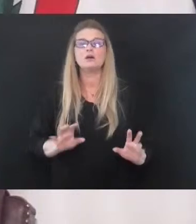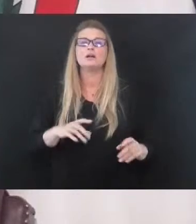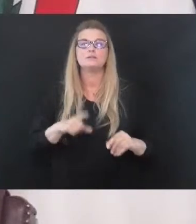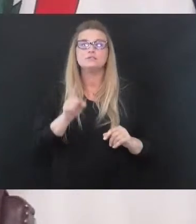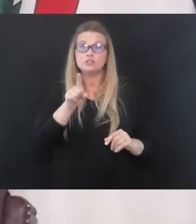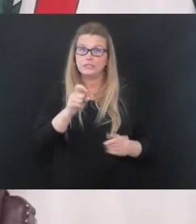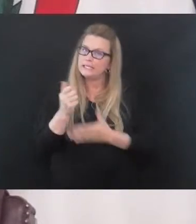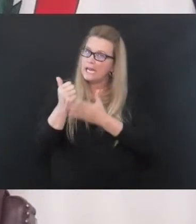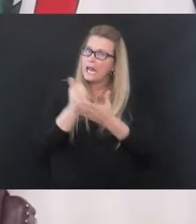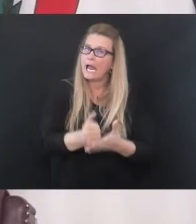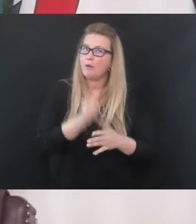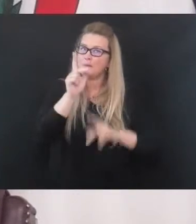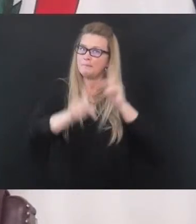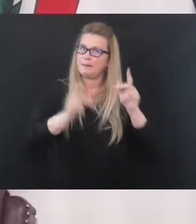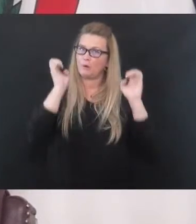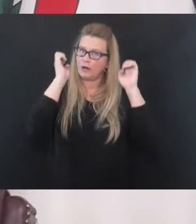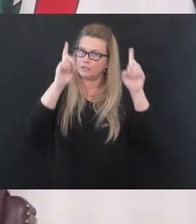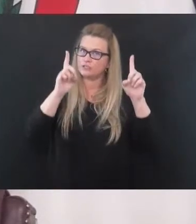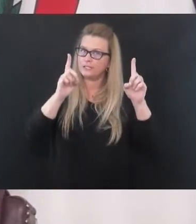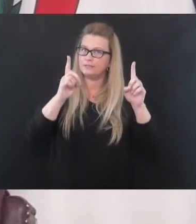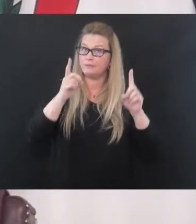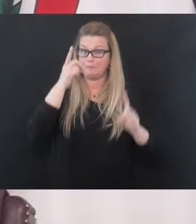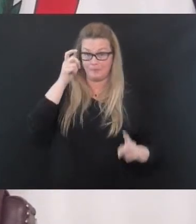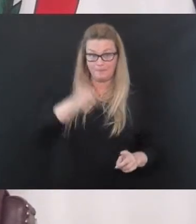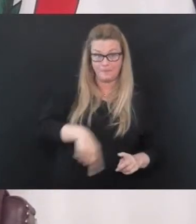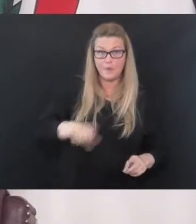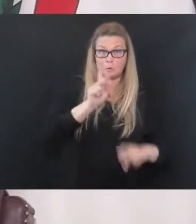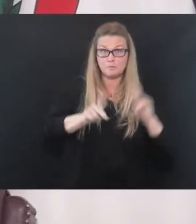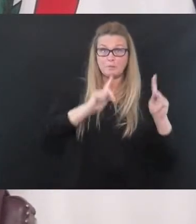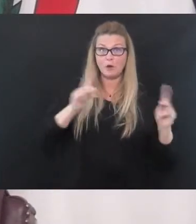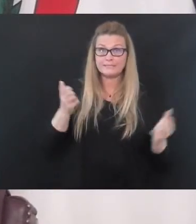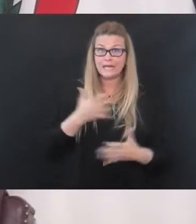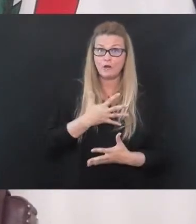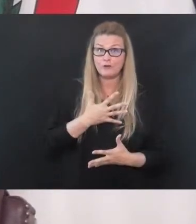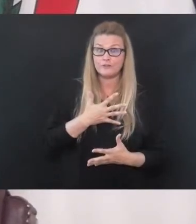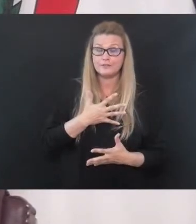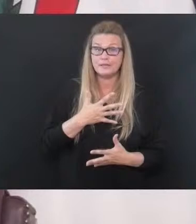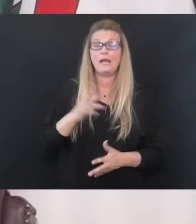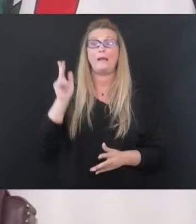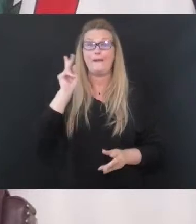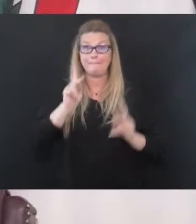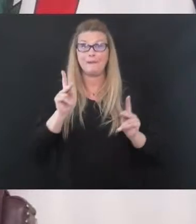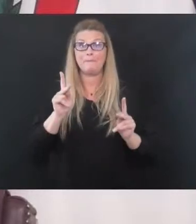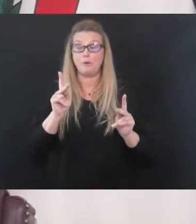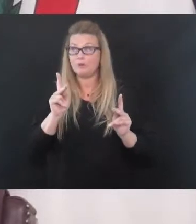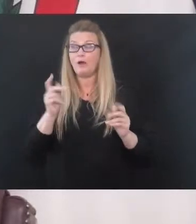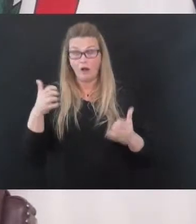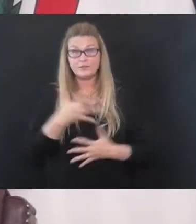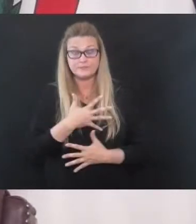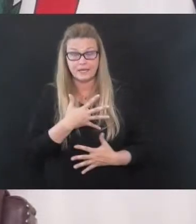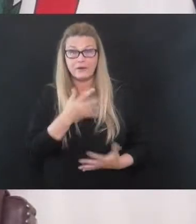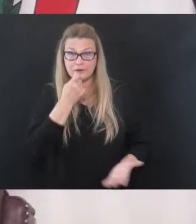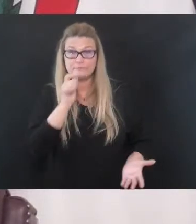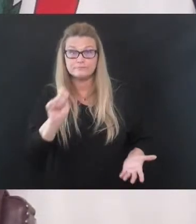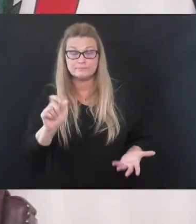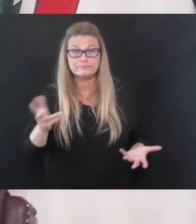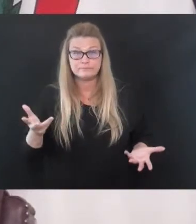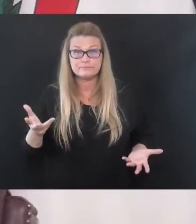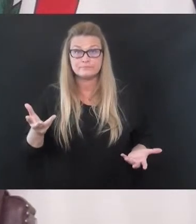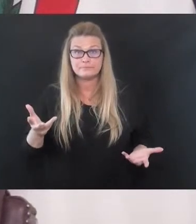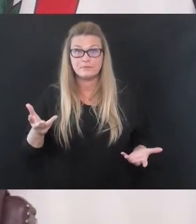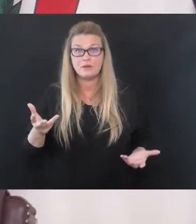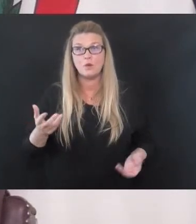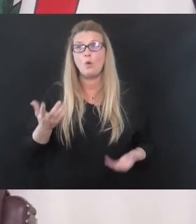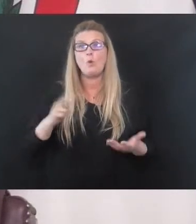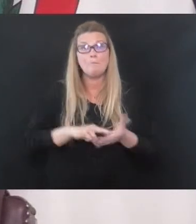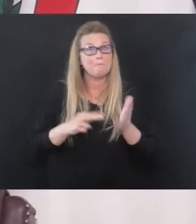all across the state, because people are scared. People get scared. And when they get scared, you know what they